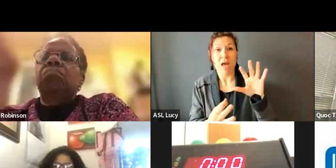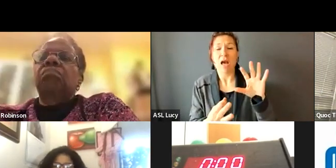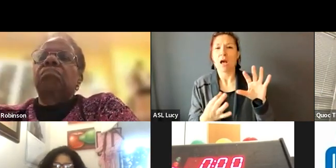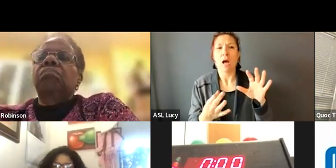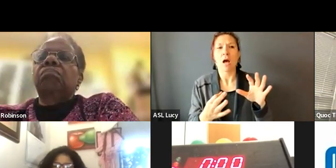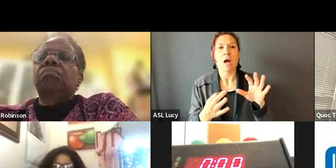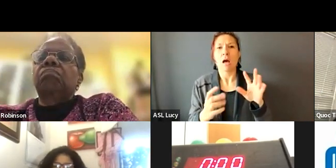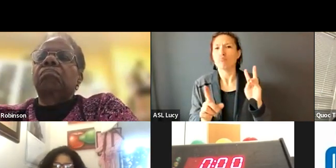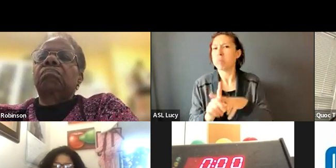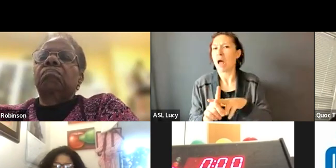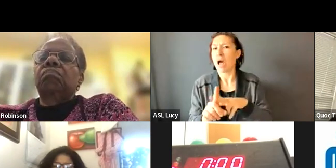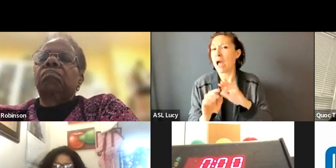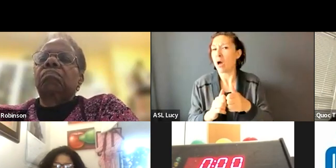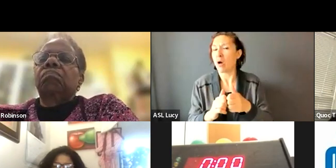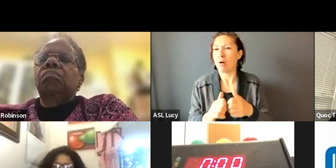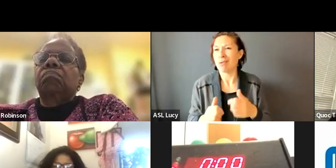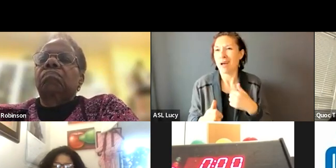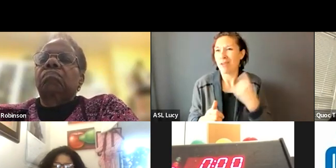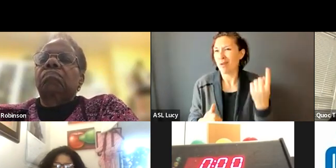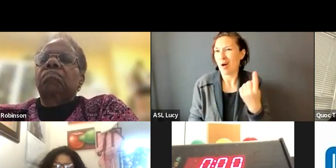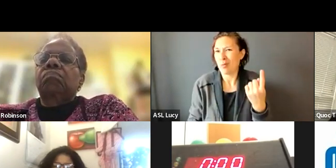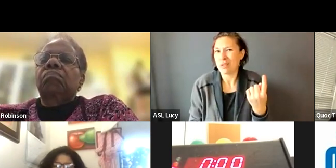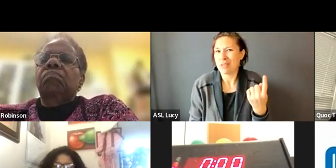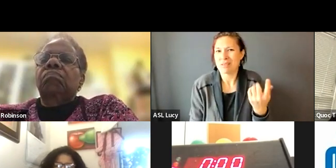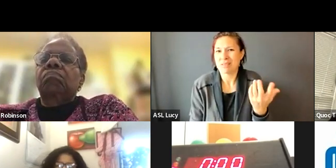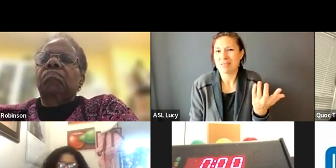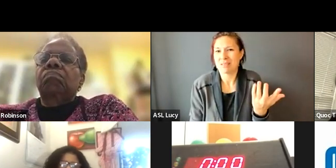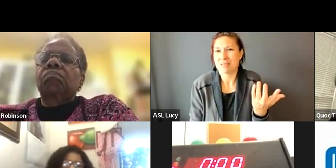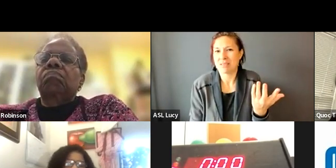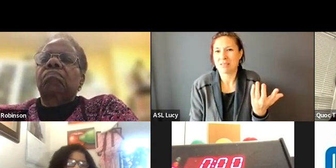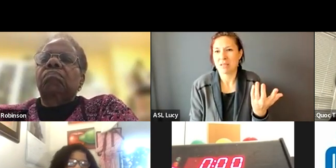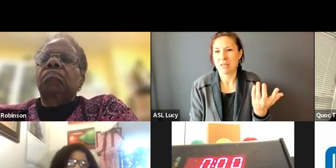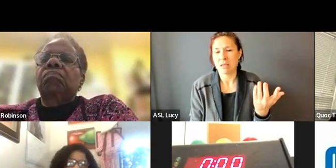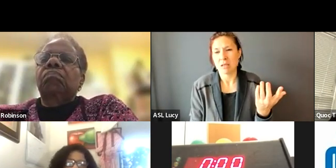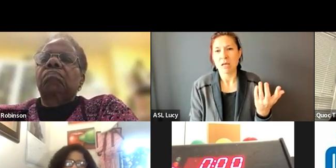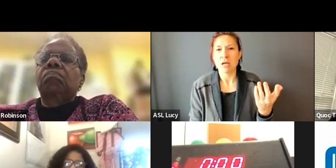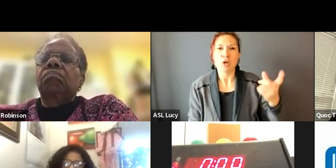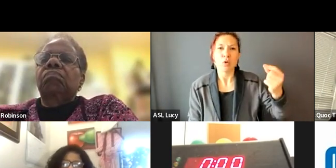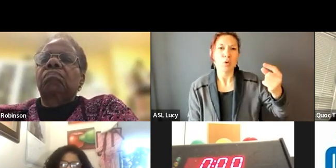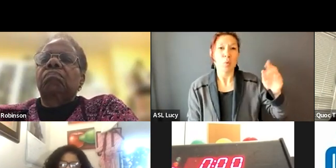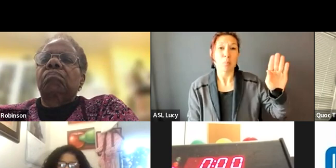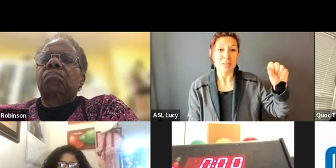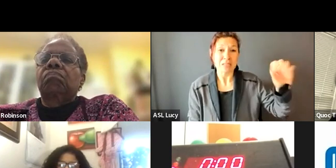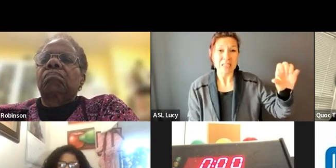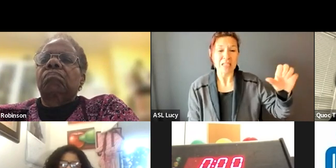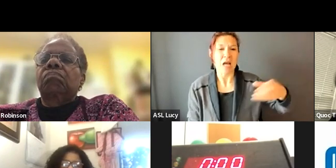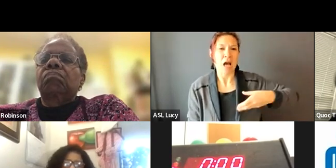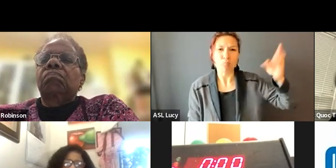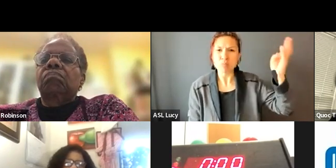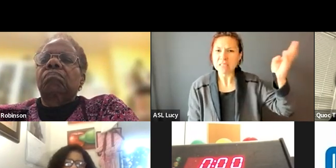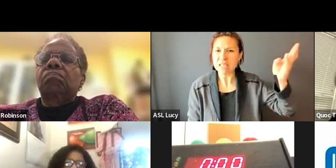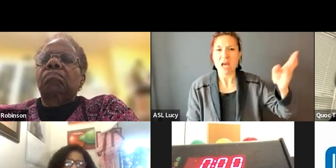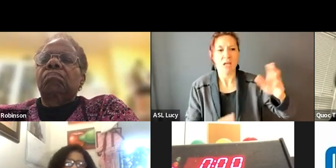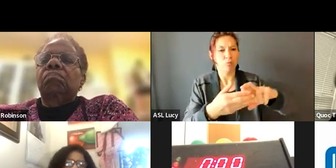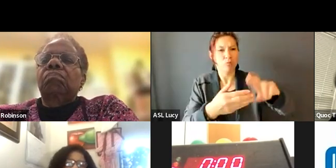say is that um I have always done an explicit presentation the school committee on the survey results I